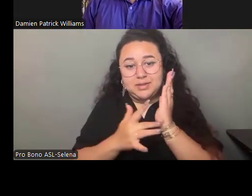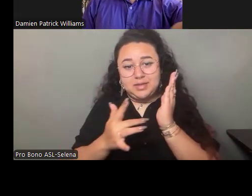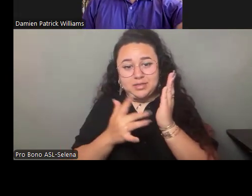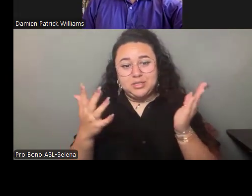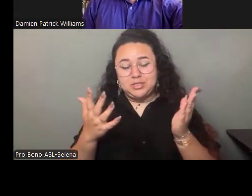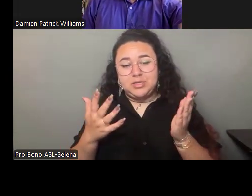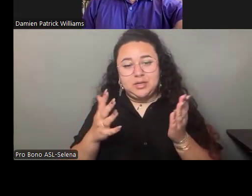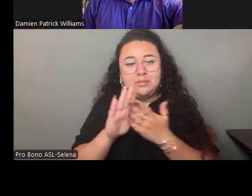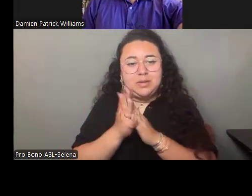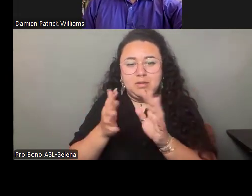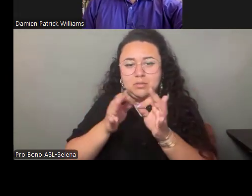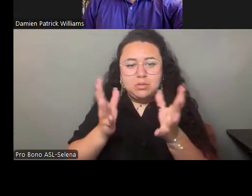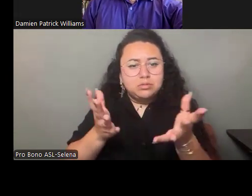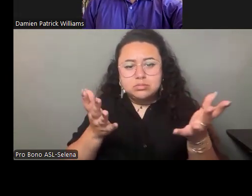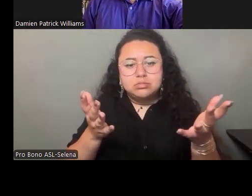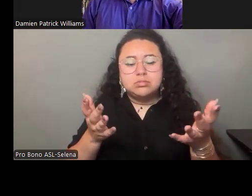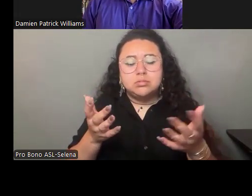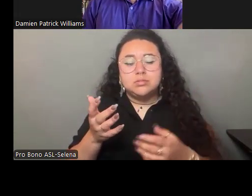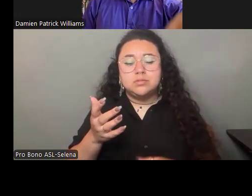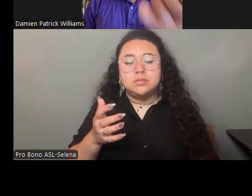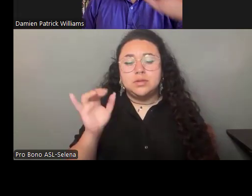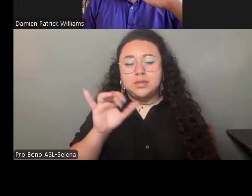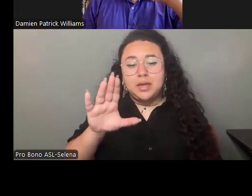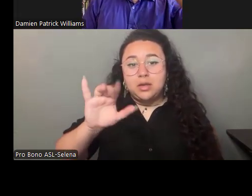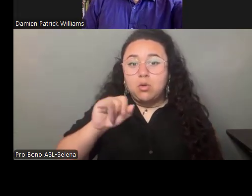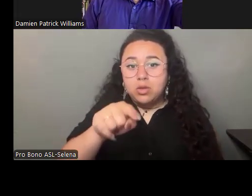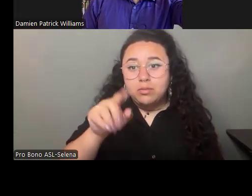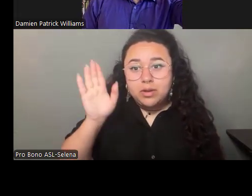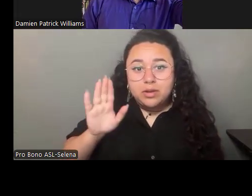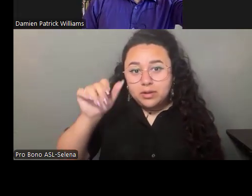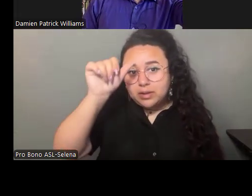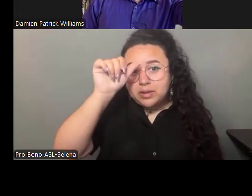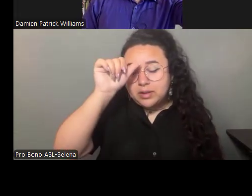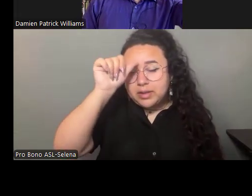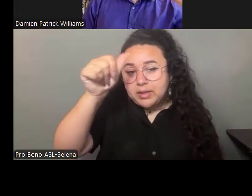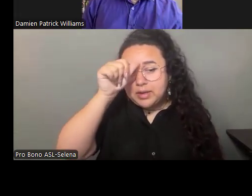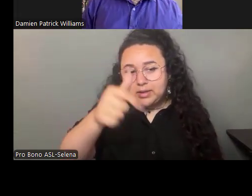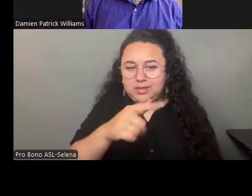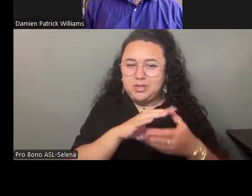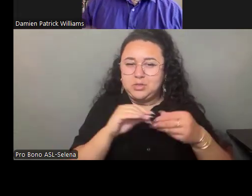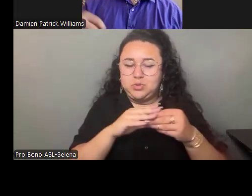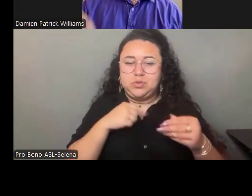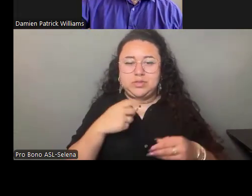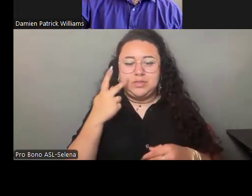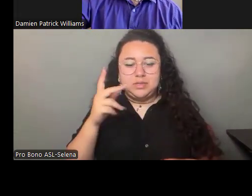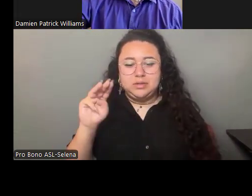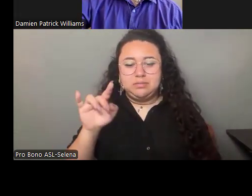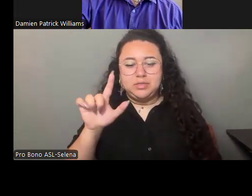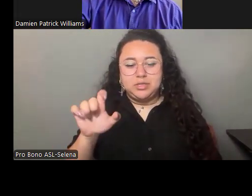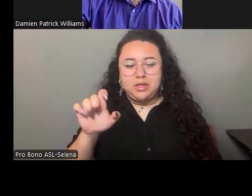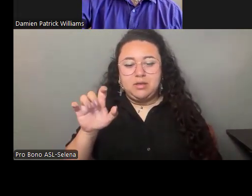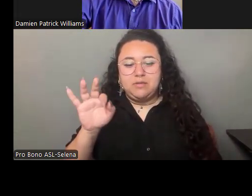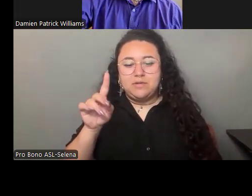ones that, like this cochlear implant in India, where we see what Michelle Friedner calls